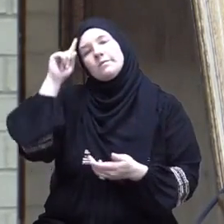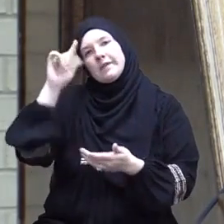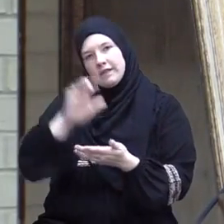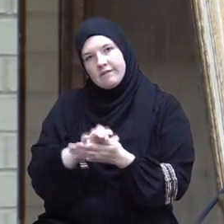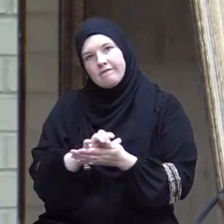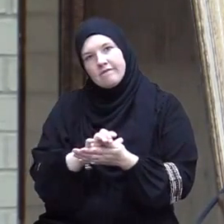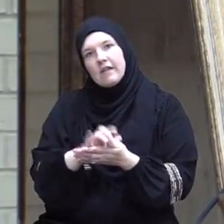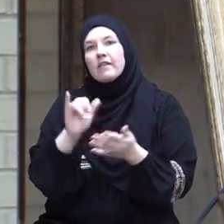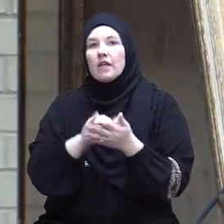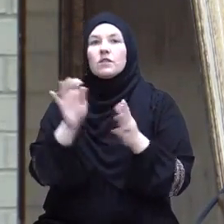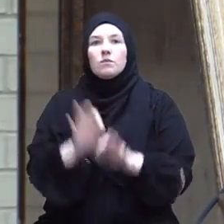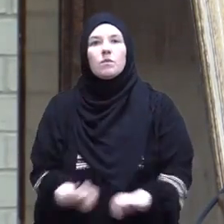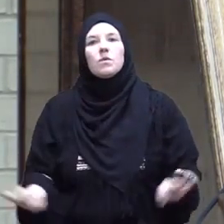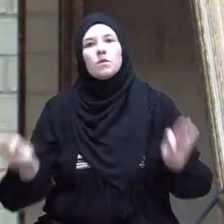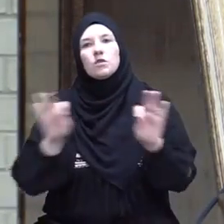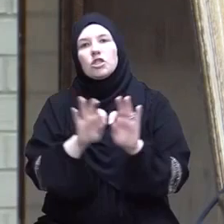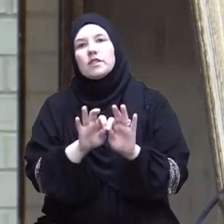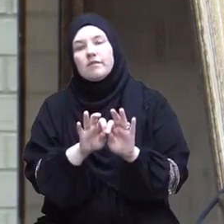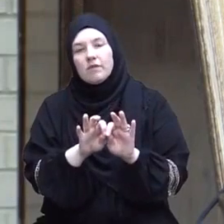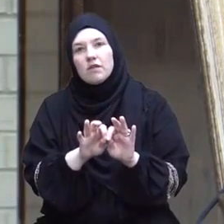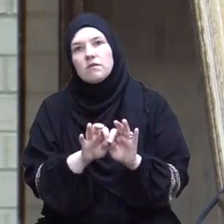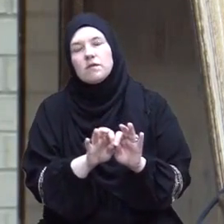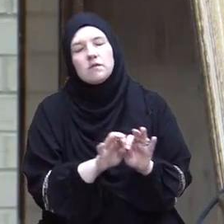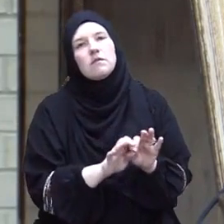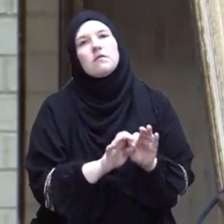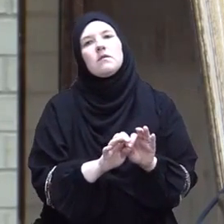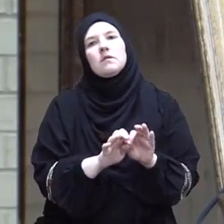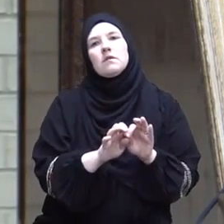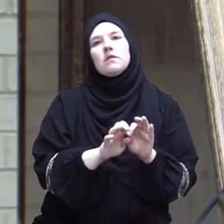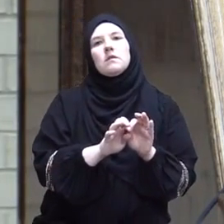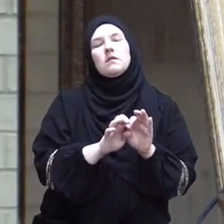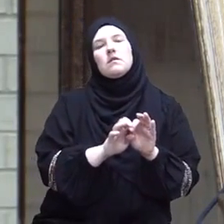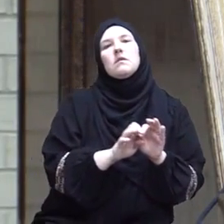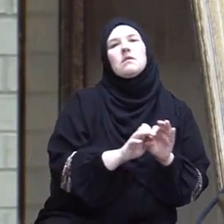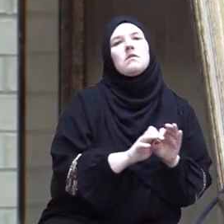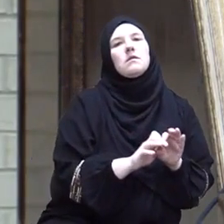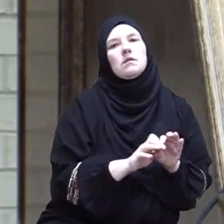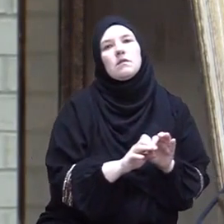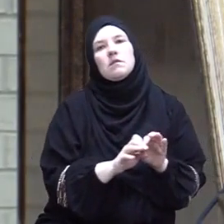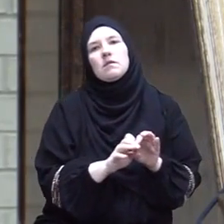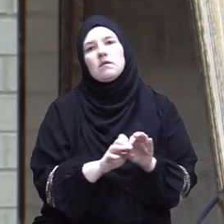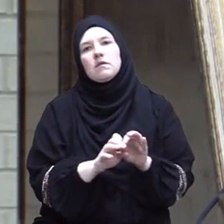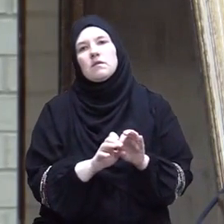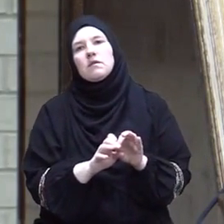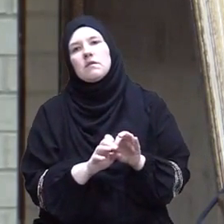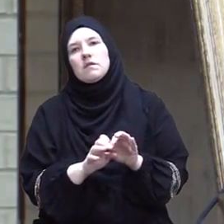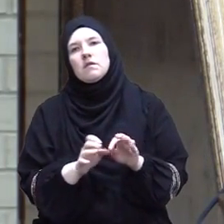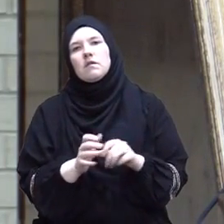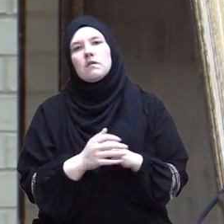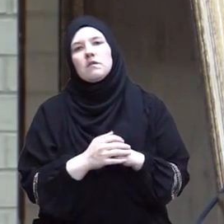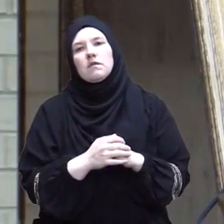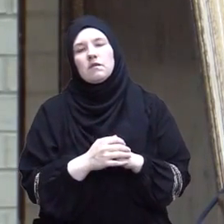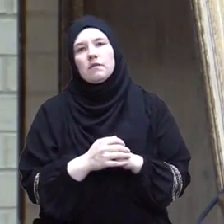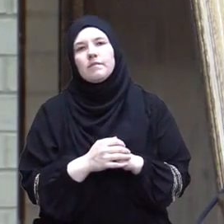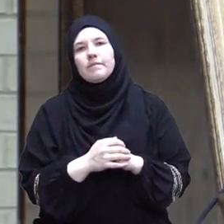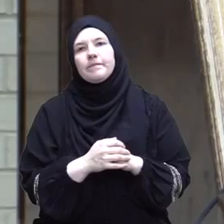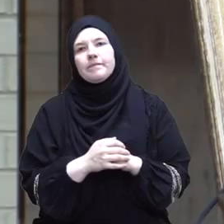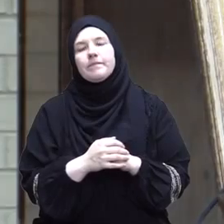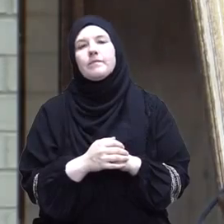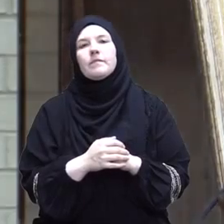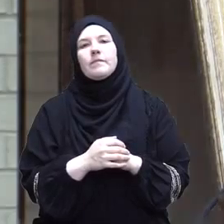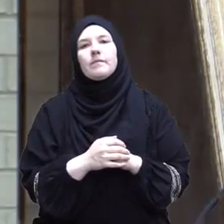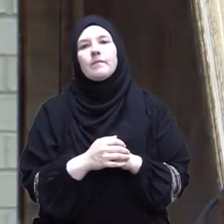something very important to understand, because we have in our upbringing culture terminologies that